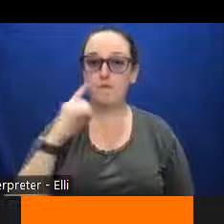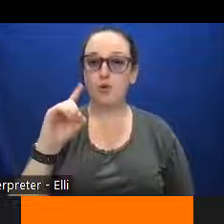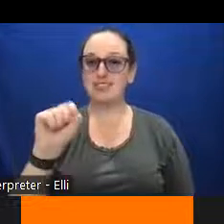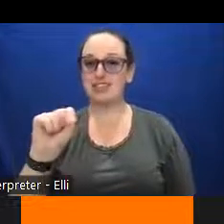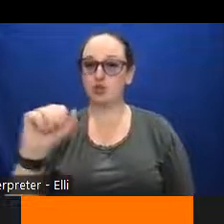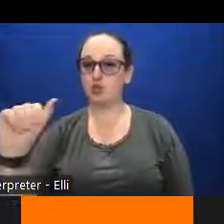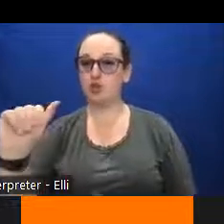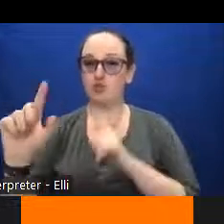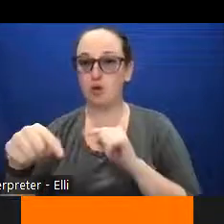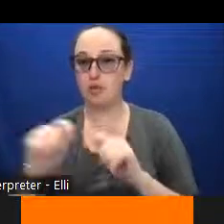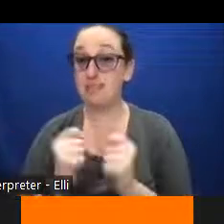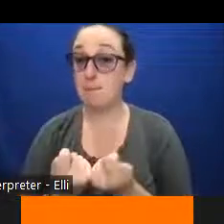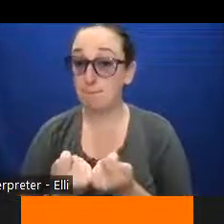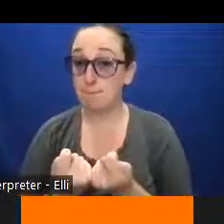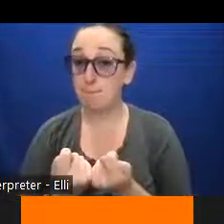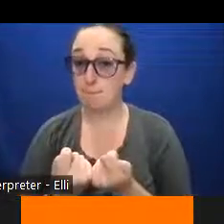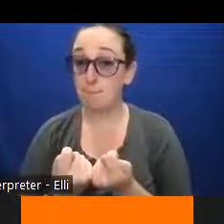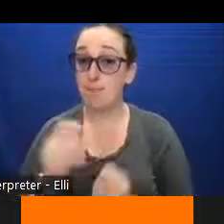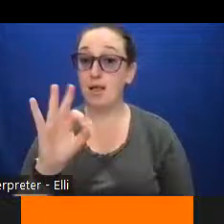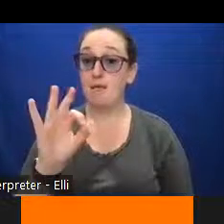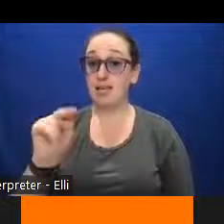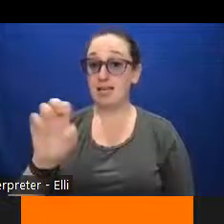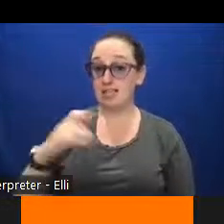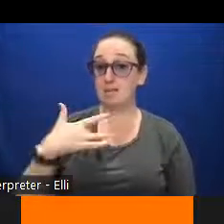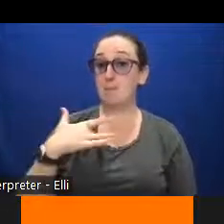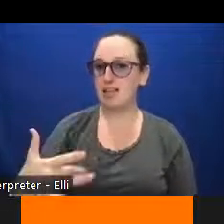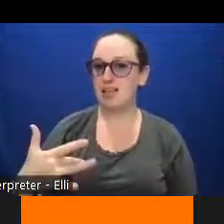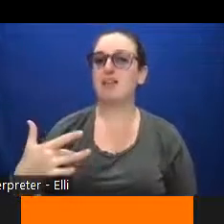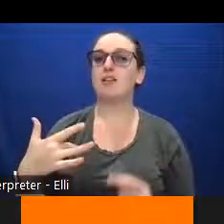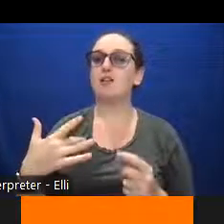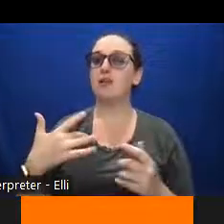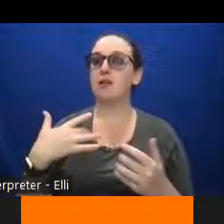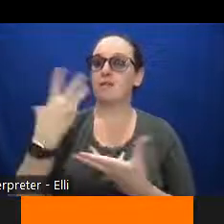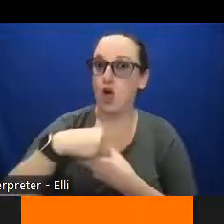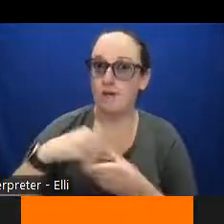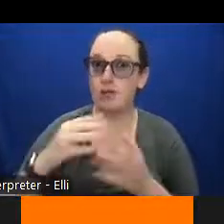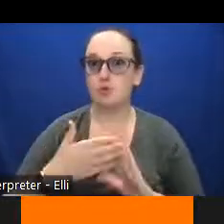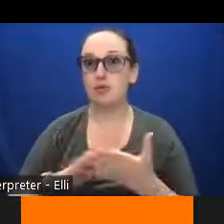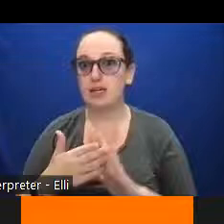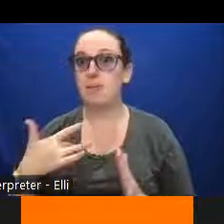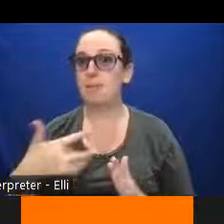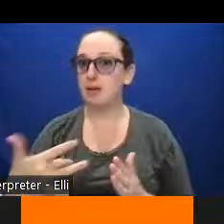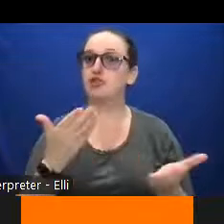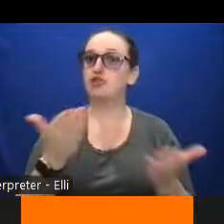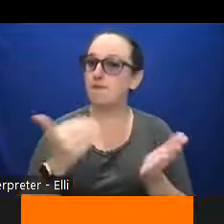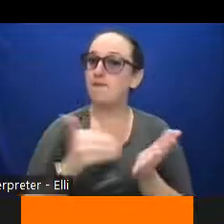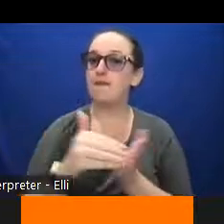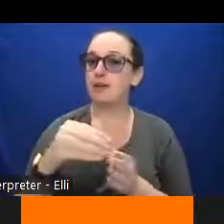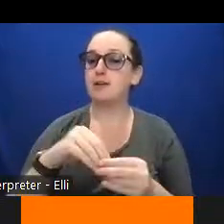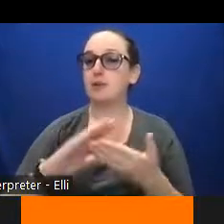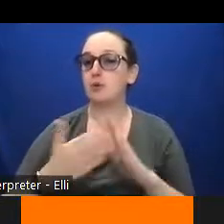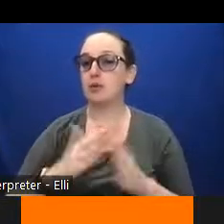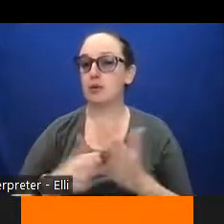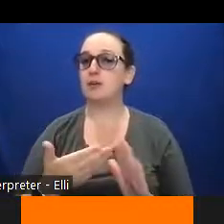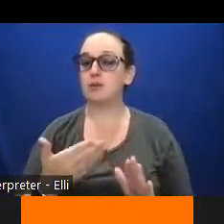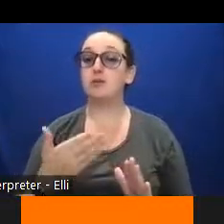assault response team, and FNEs are typically very involved in the community and serving that way. So they're a great